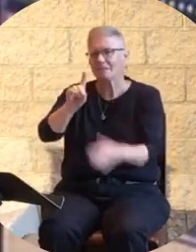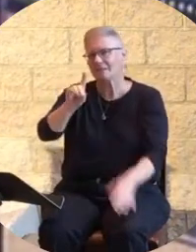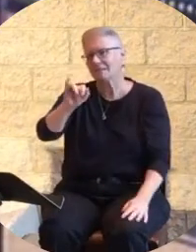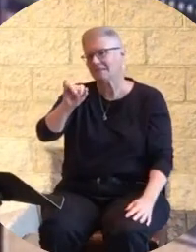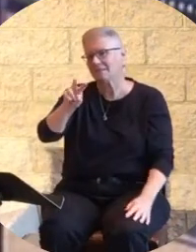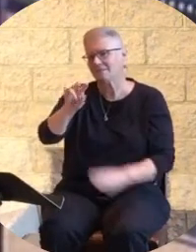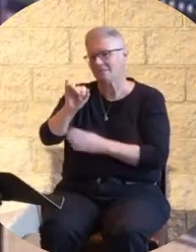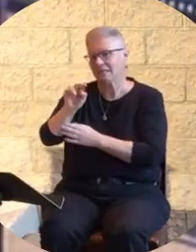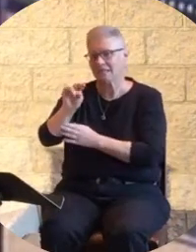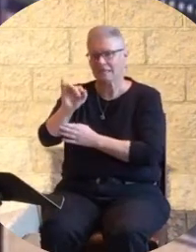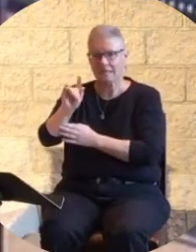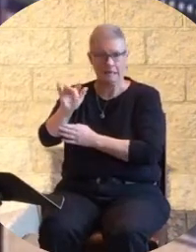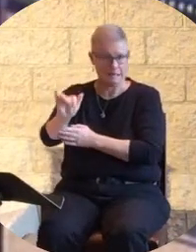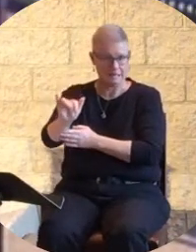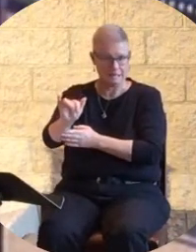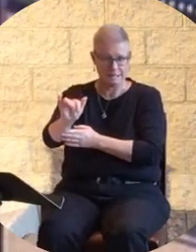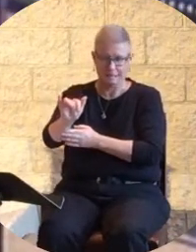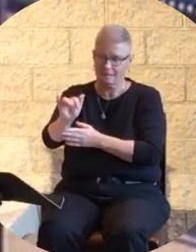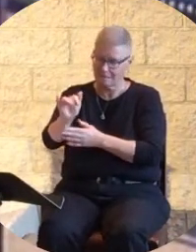Take a deep, deep breath.